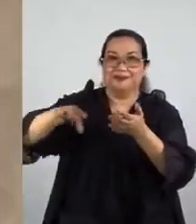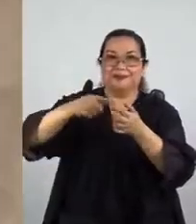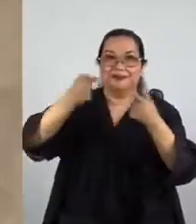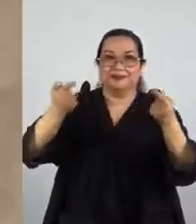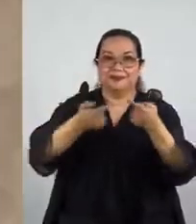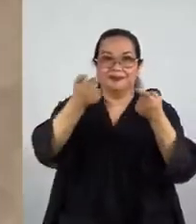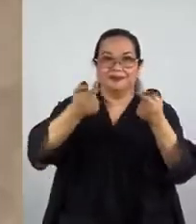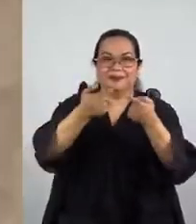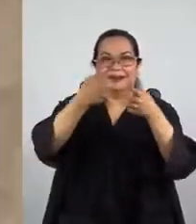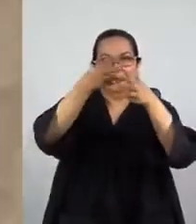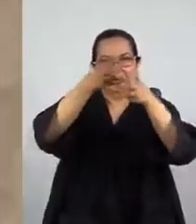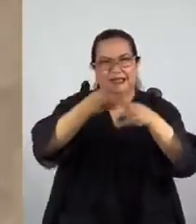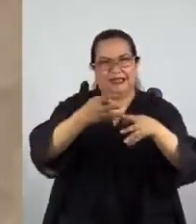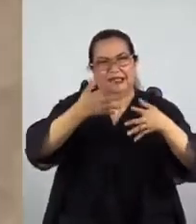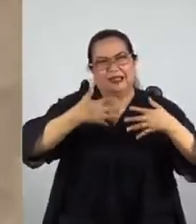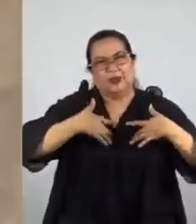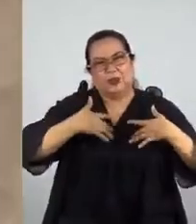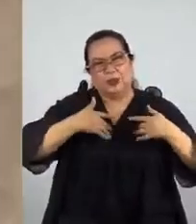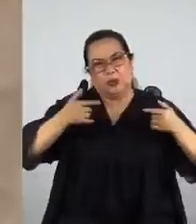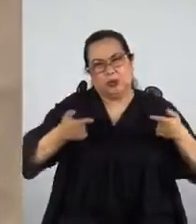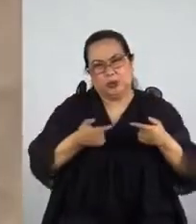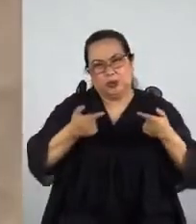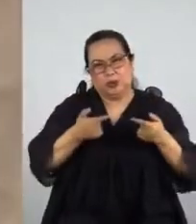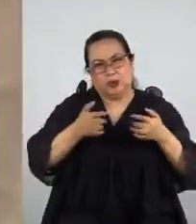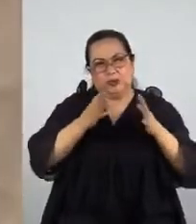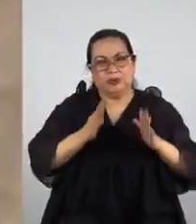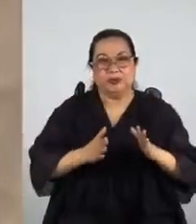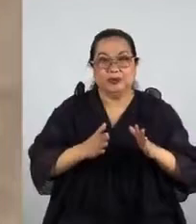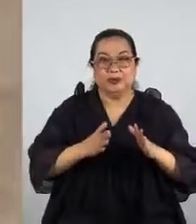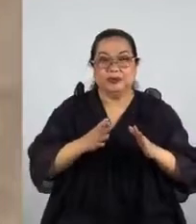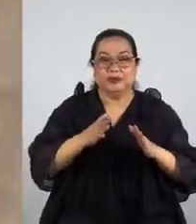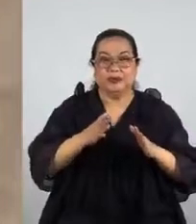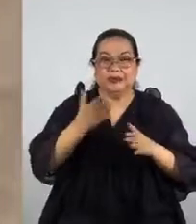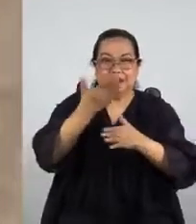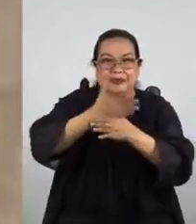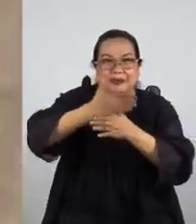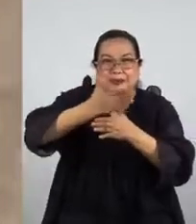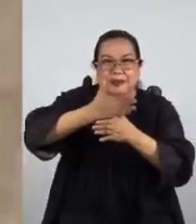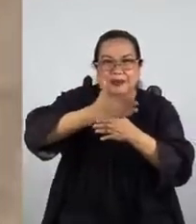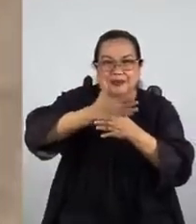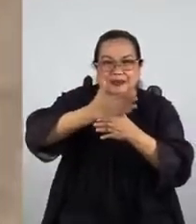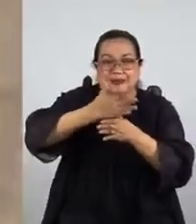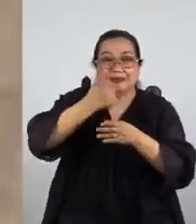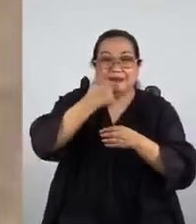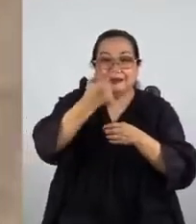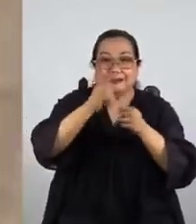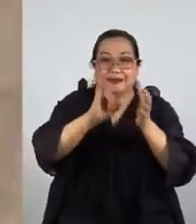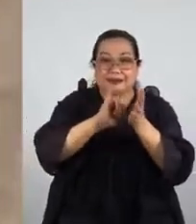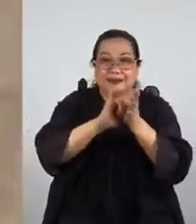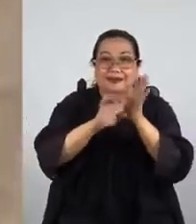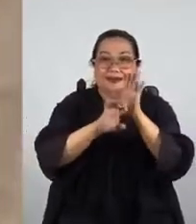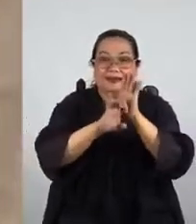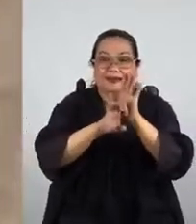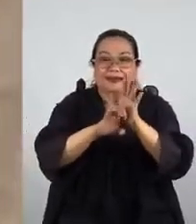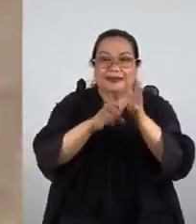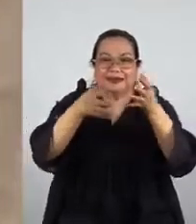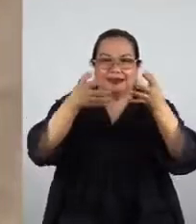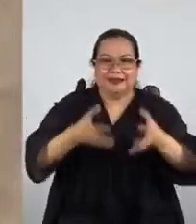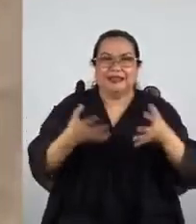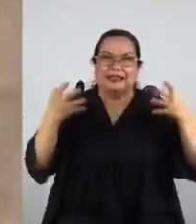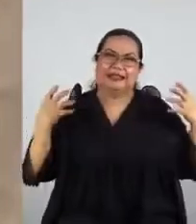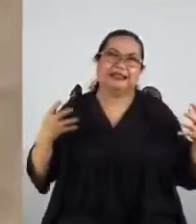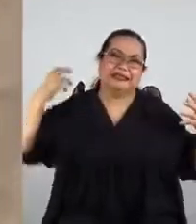weighed them down in running the race. You know, the word translated encumbrance describes a prominent mass or